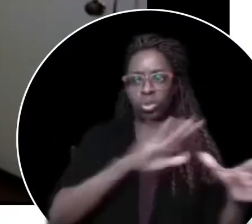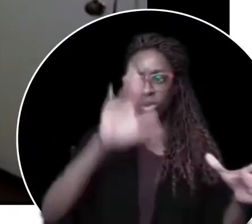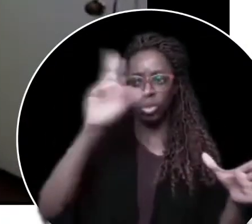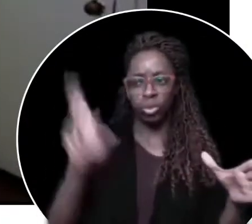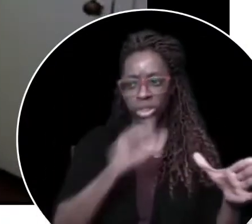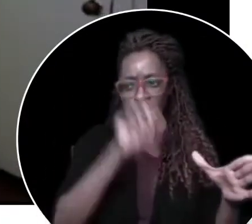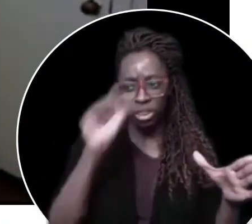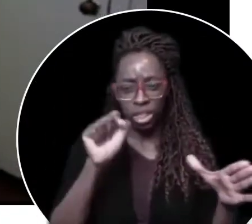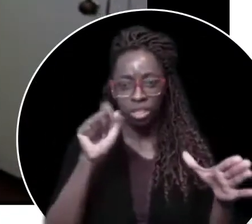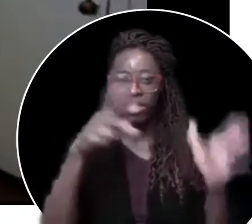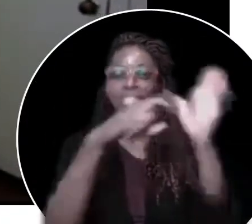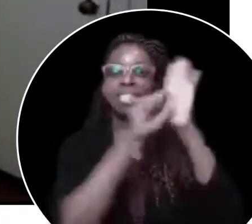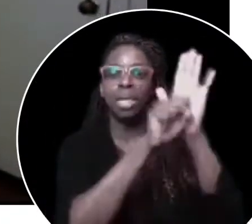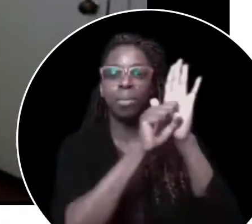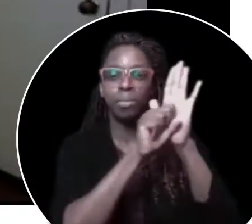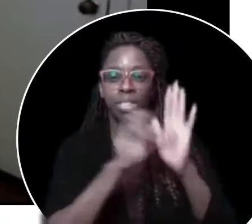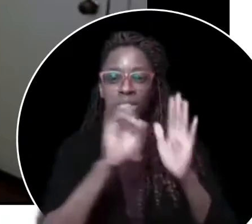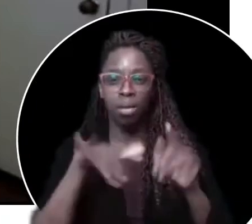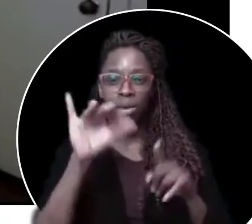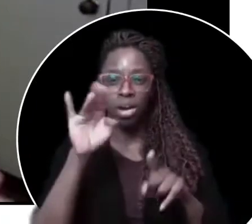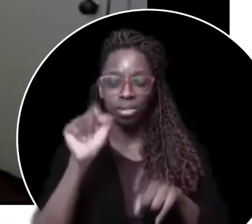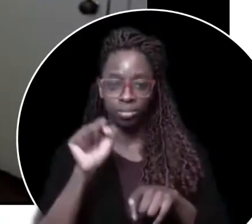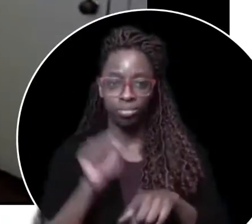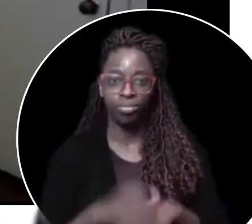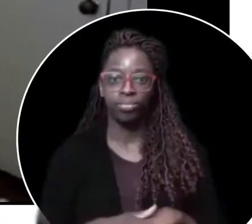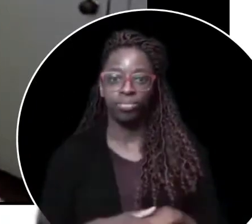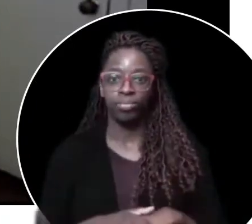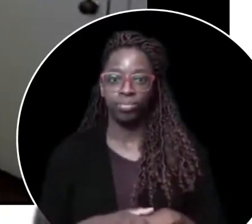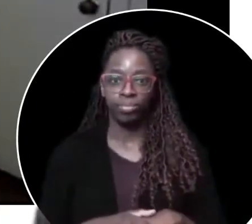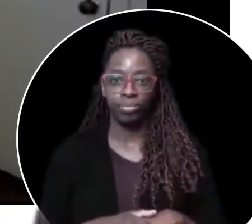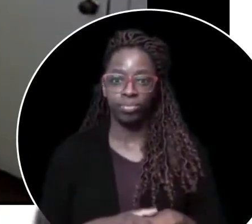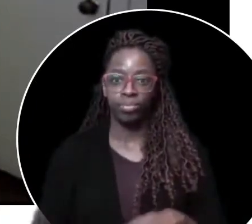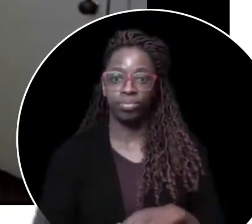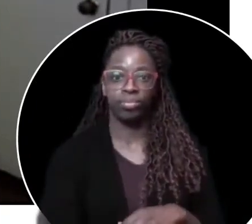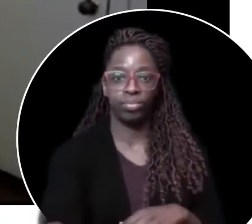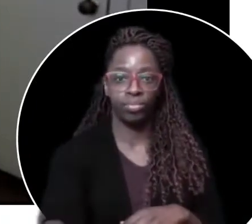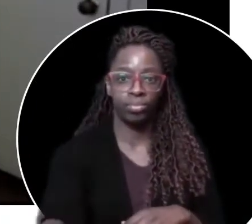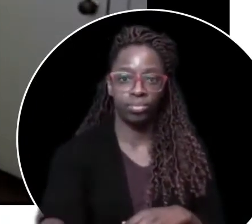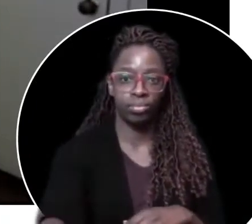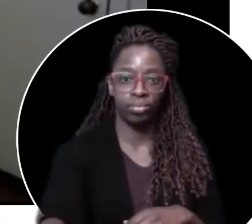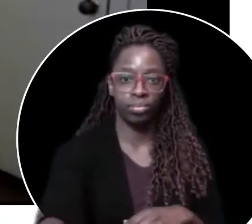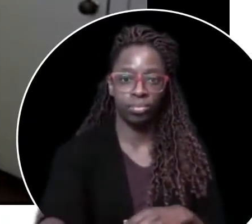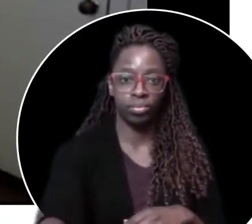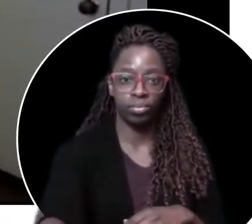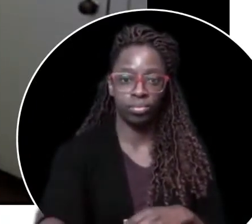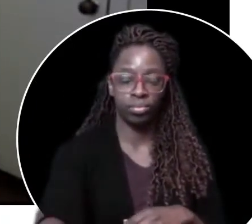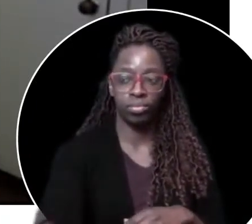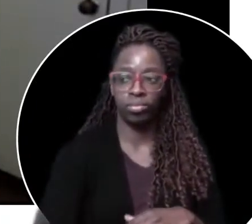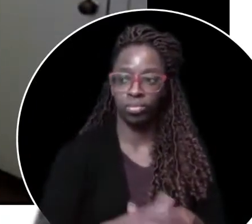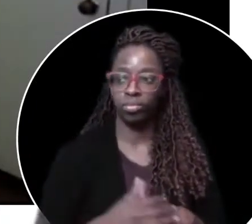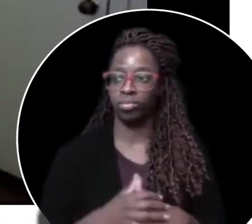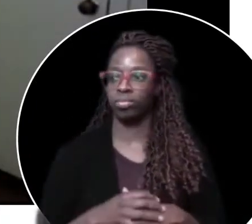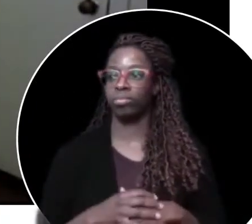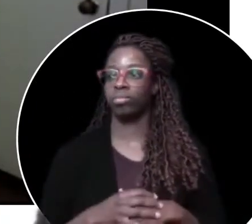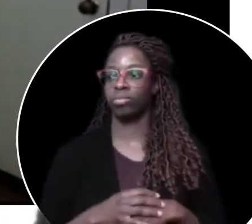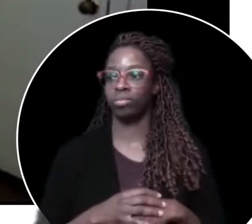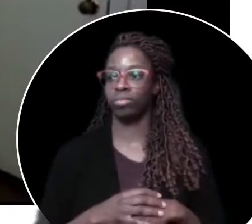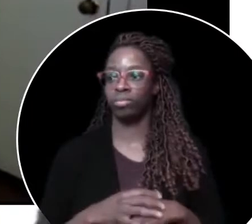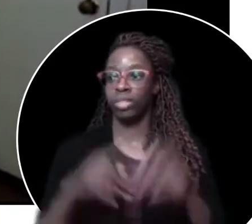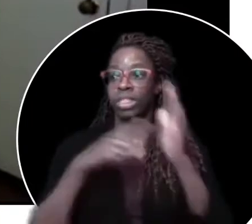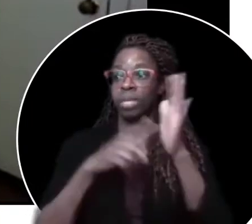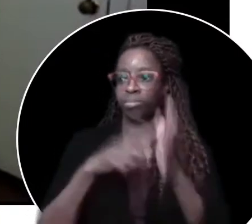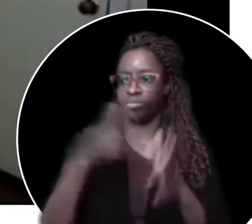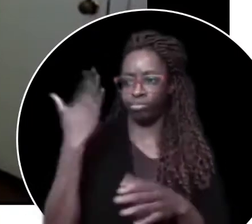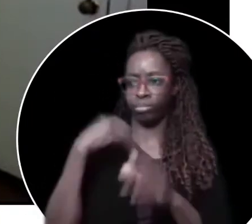2016 it appeared on signs and banners saying "Welcome refugees," later manipulated by